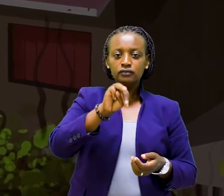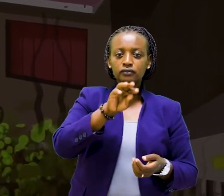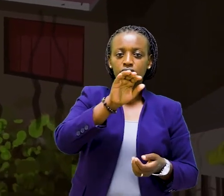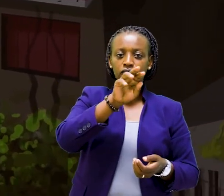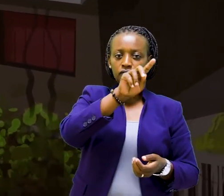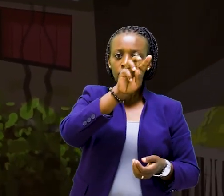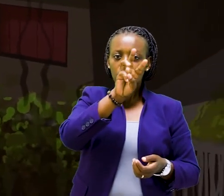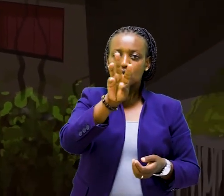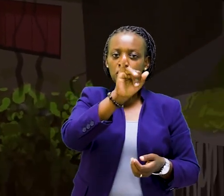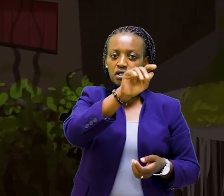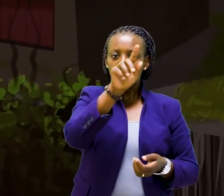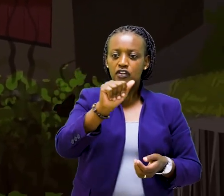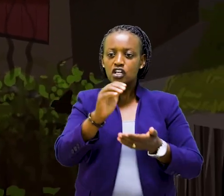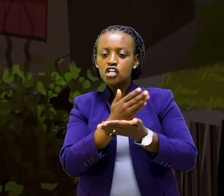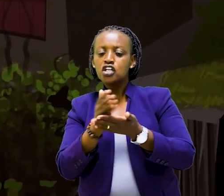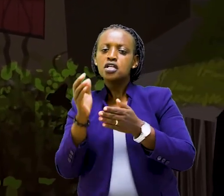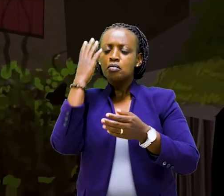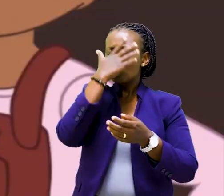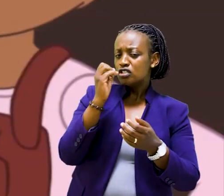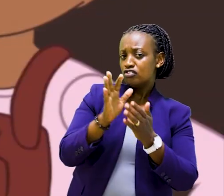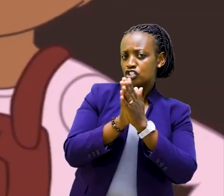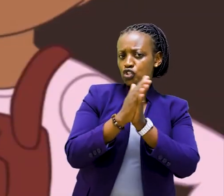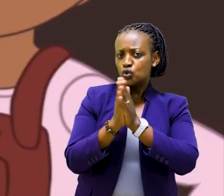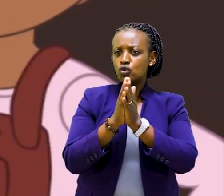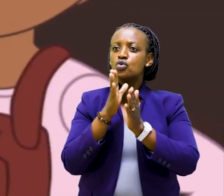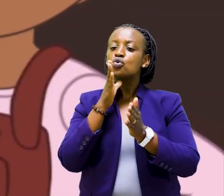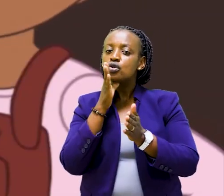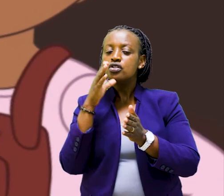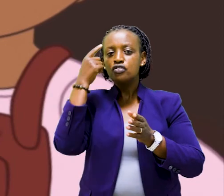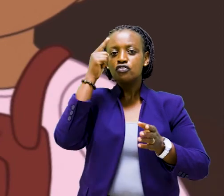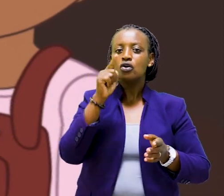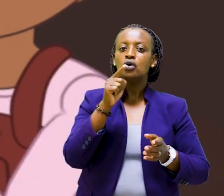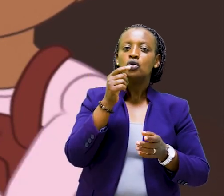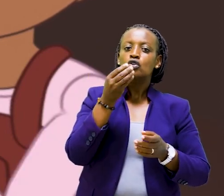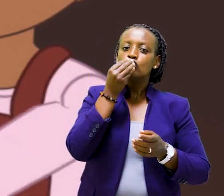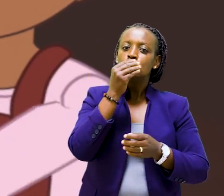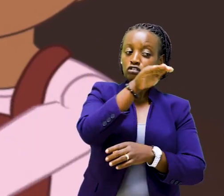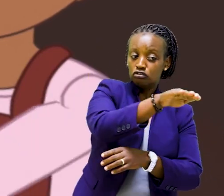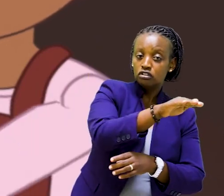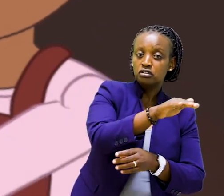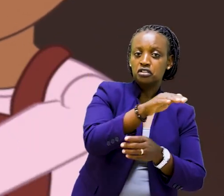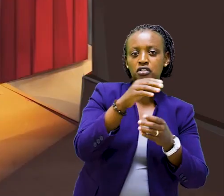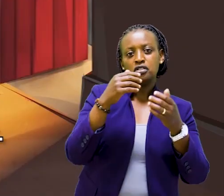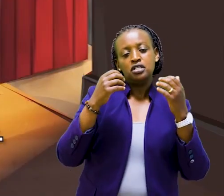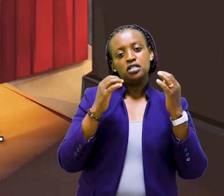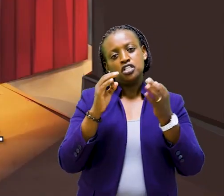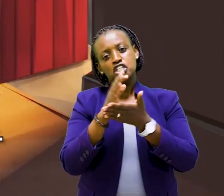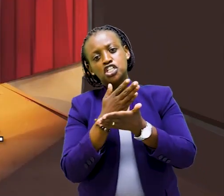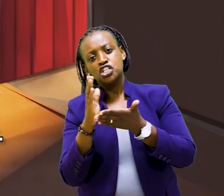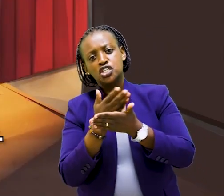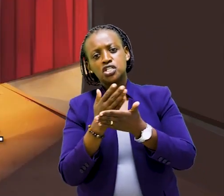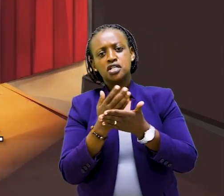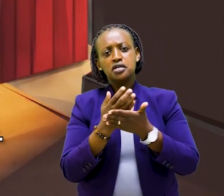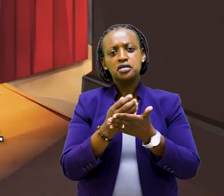Mwiza shares with her grandmother beautiful stories as they wait for dinner. Then they share